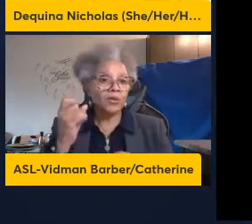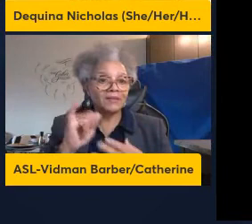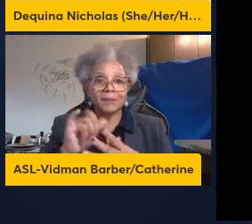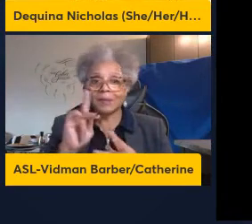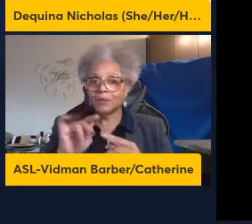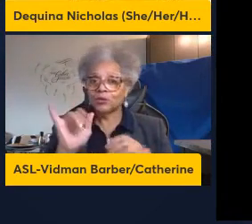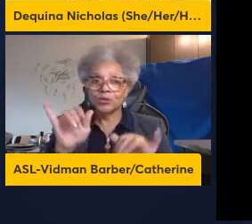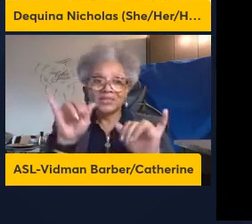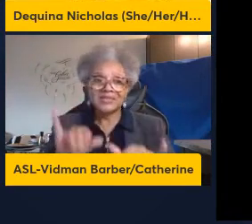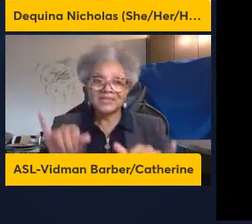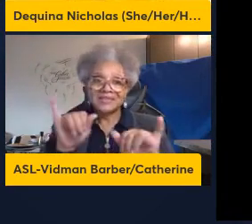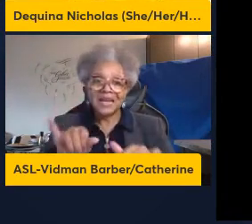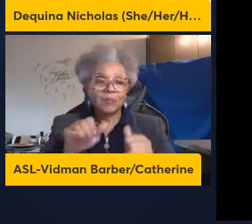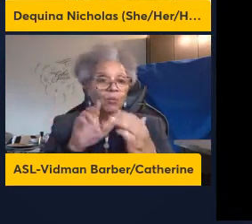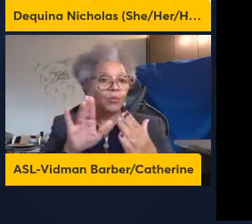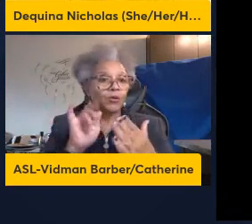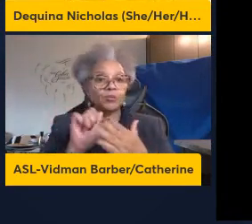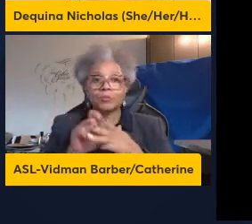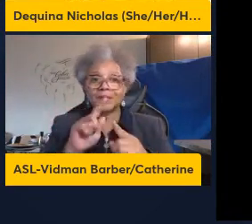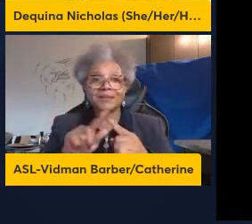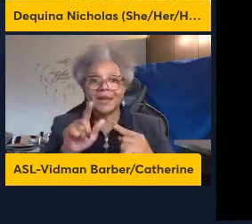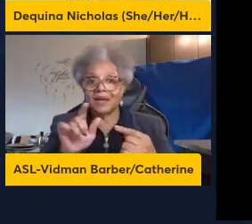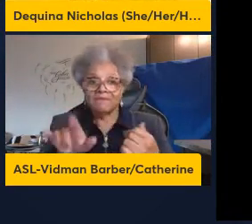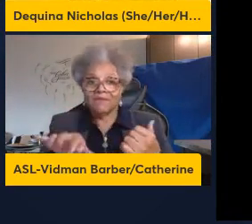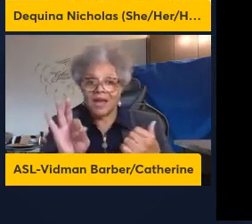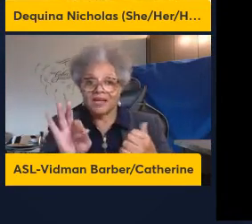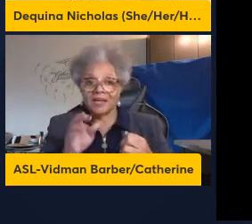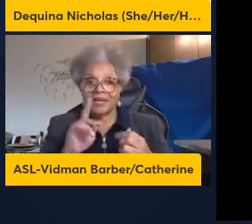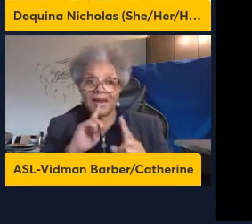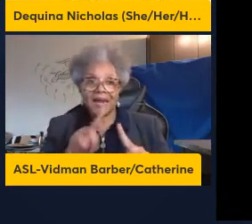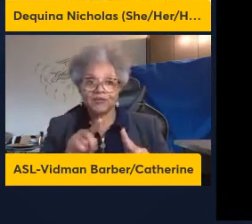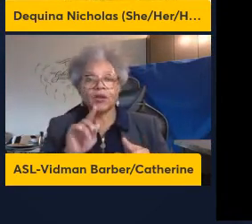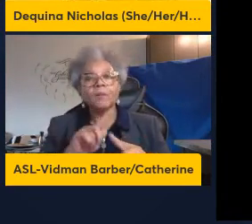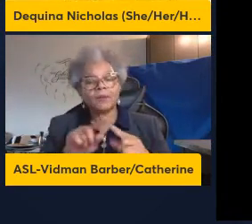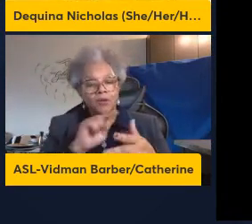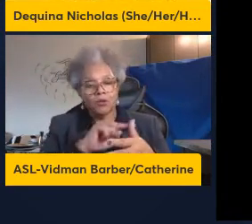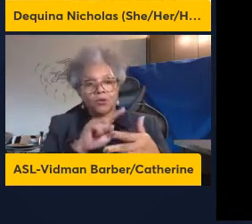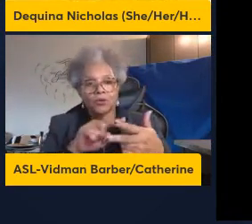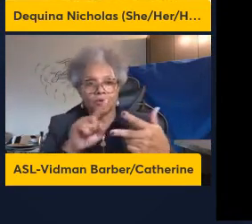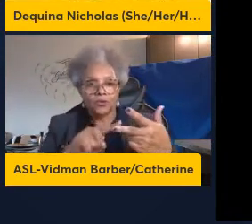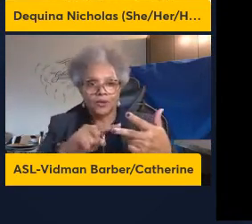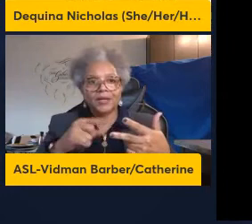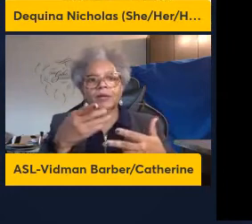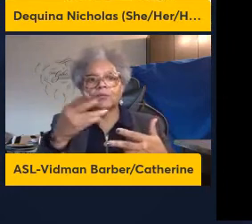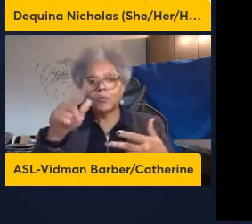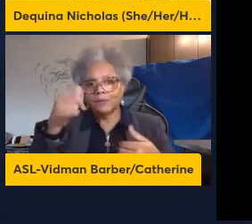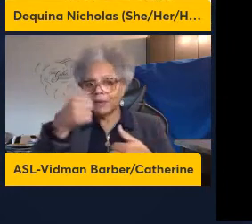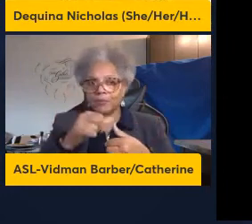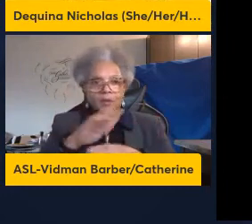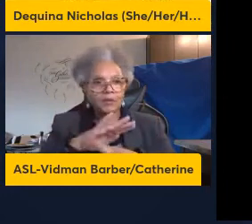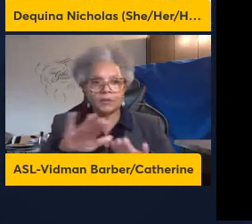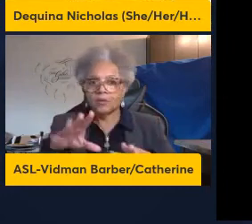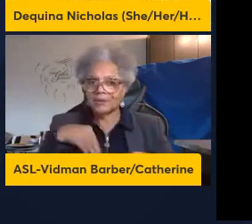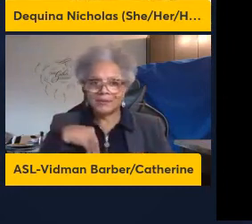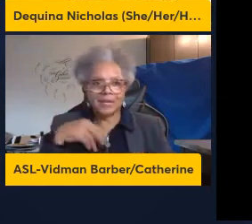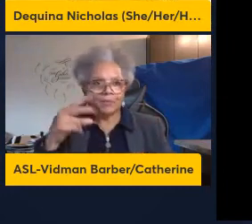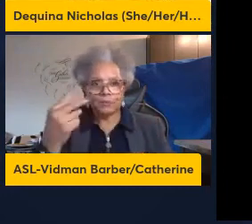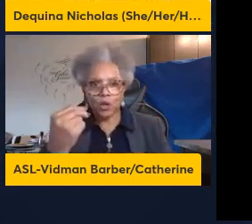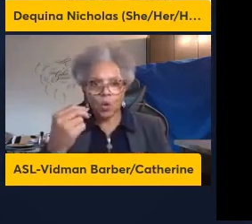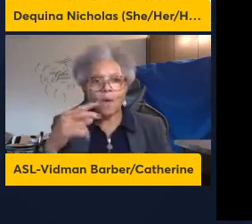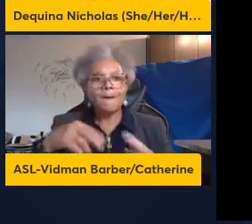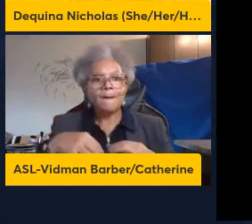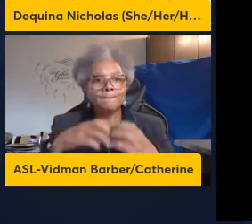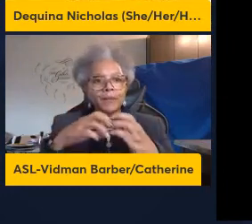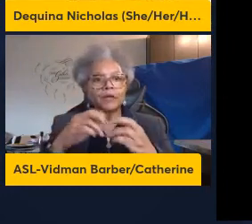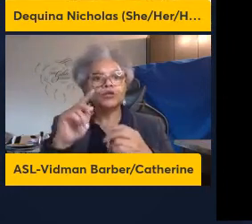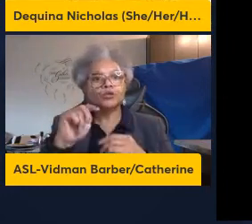in order to answer, which is why we're not getting anywhere. So with those three things, just keep those in mind. Remember, don't take no for an answer. Build the tools that you need